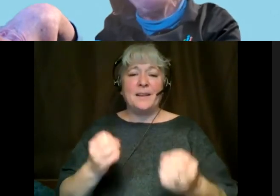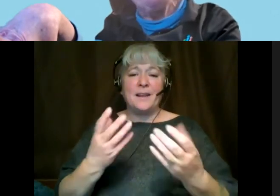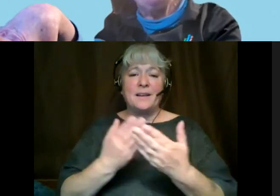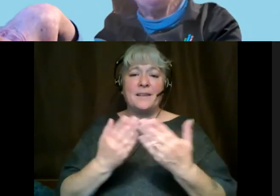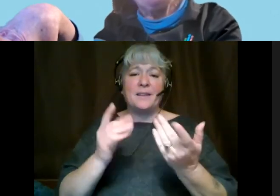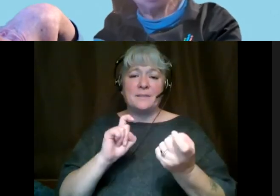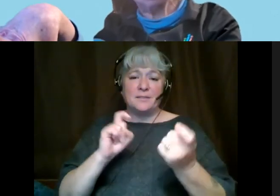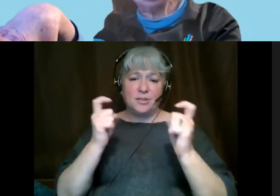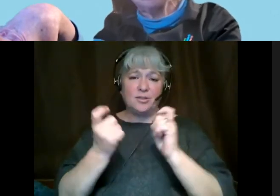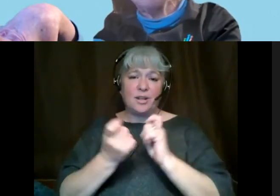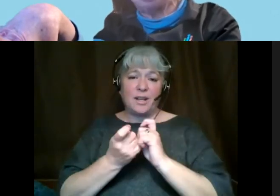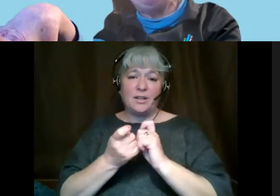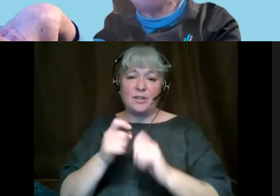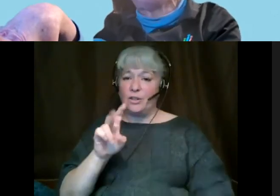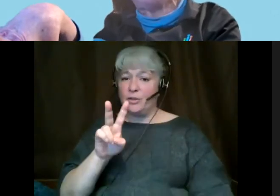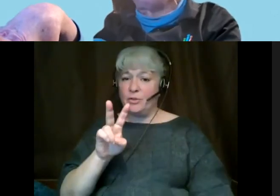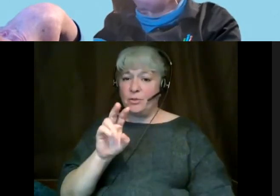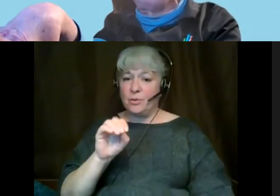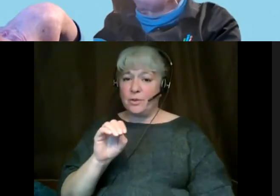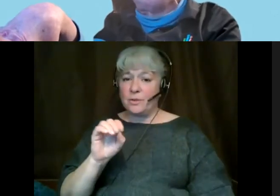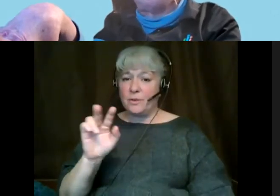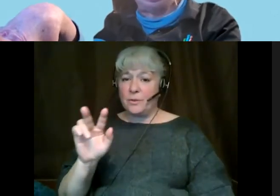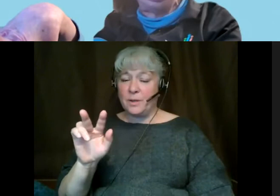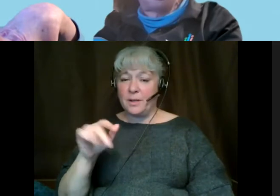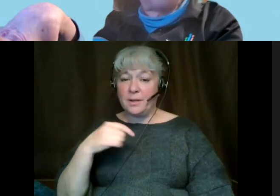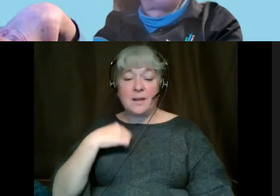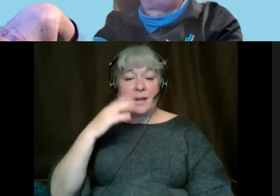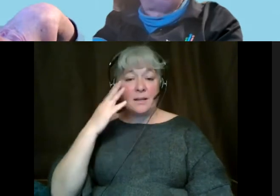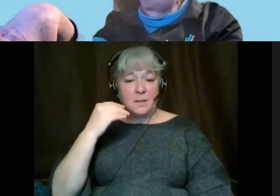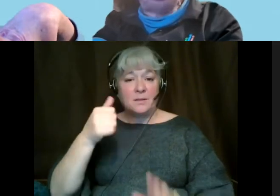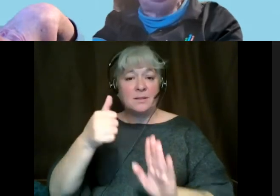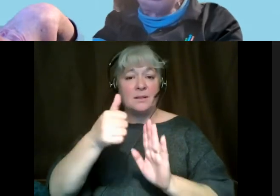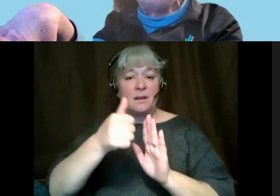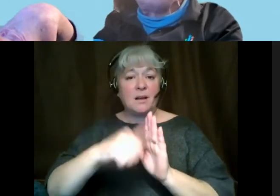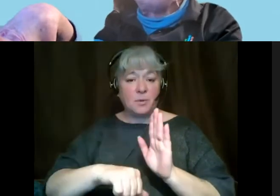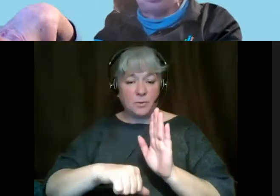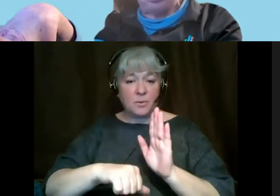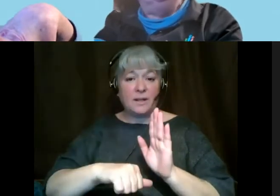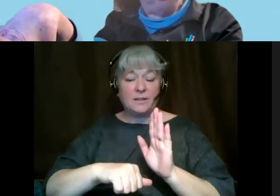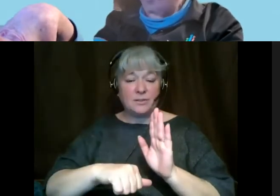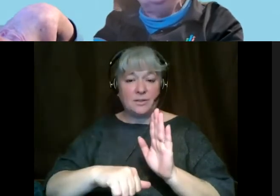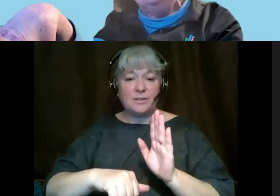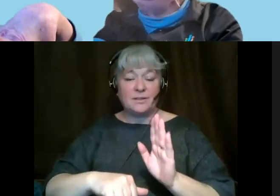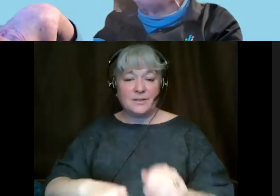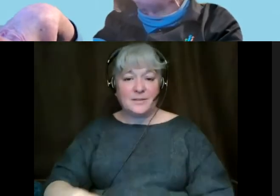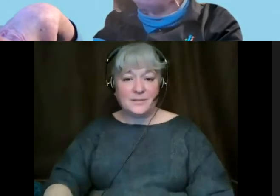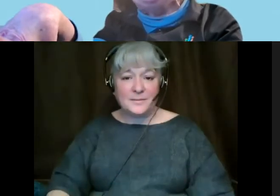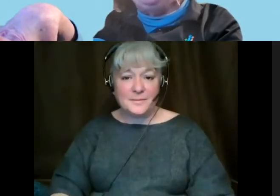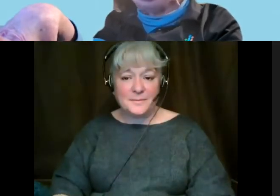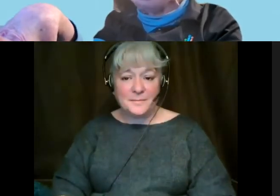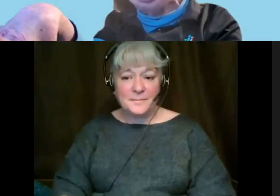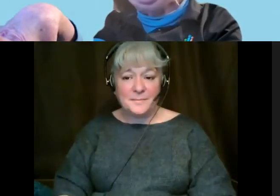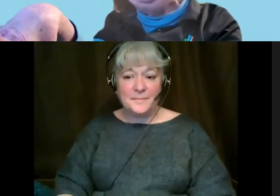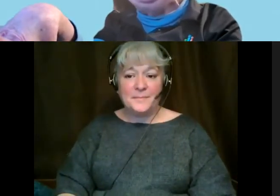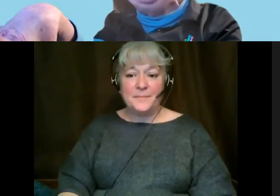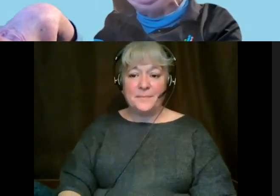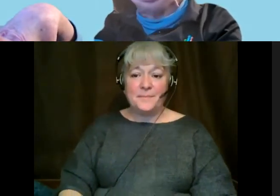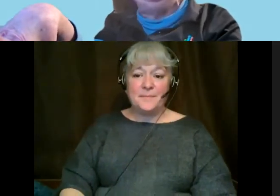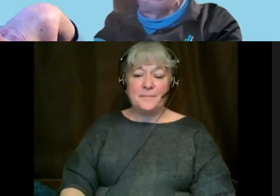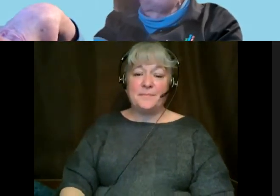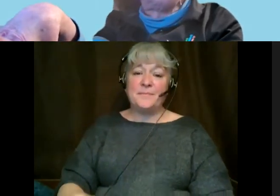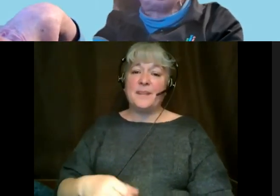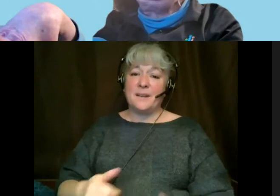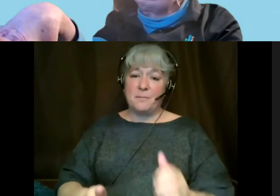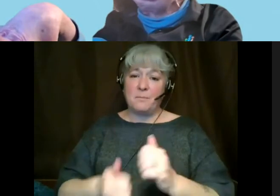2003, I had an operation and I lost most of my